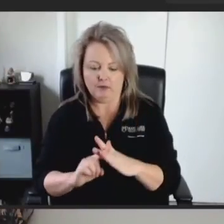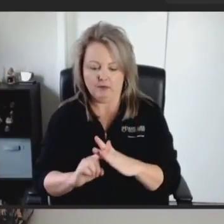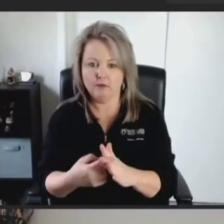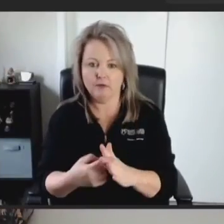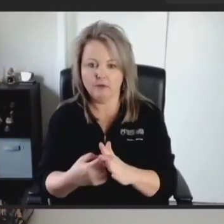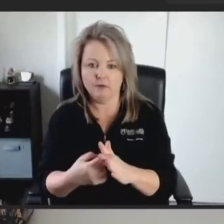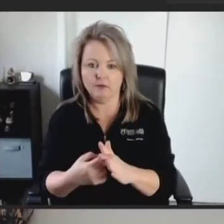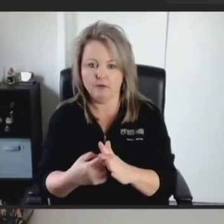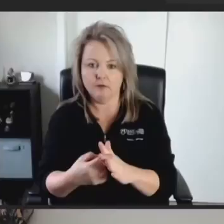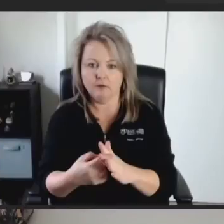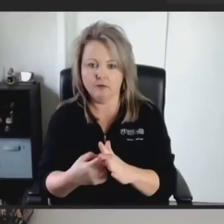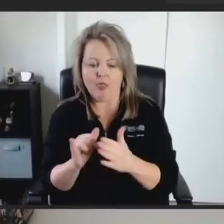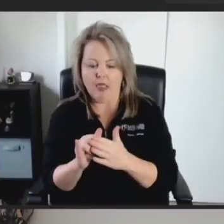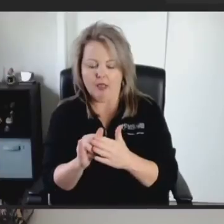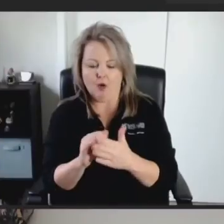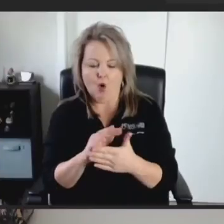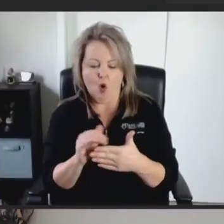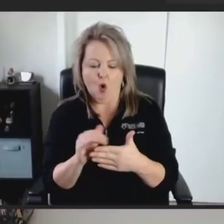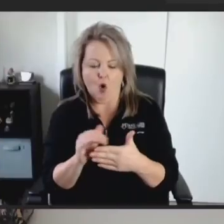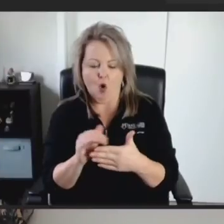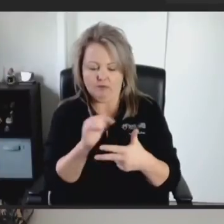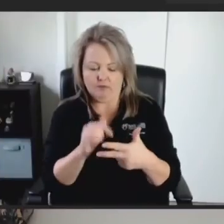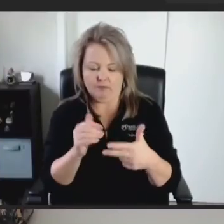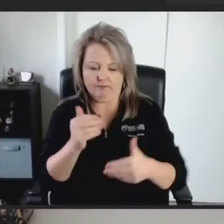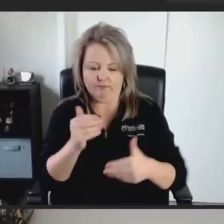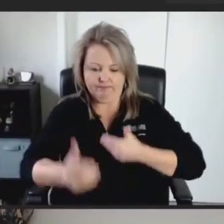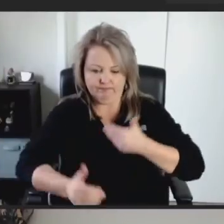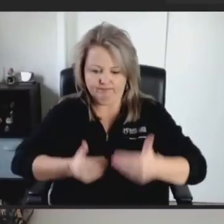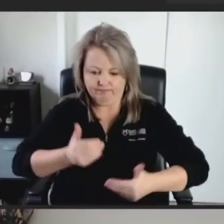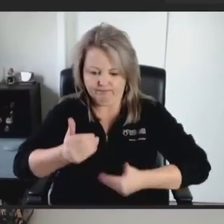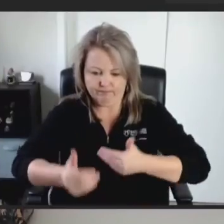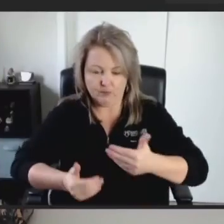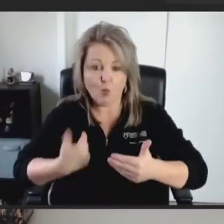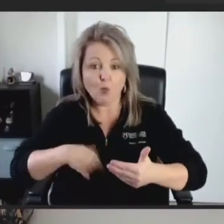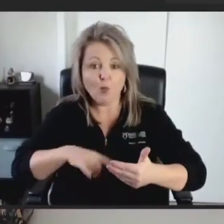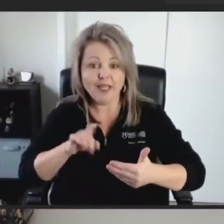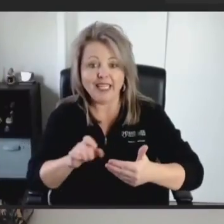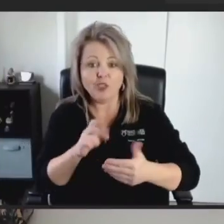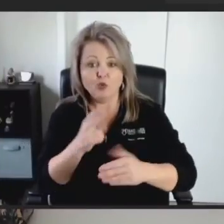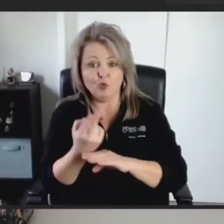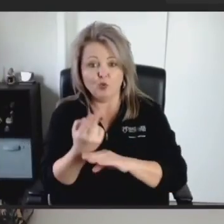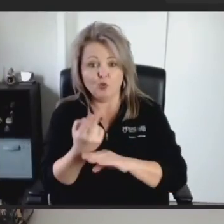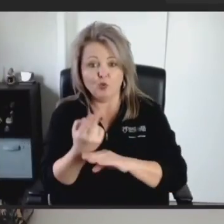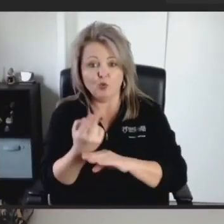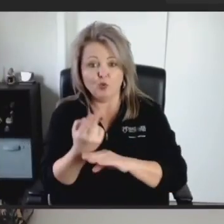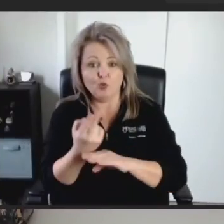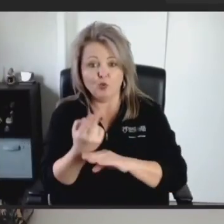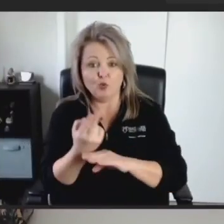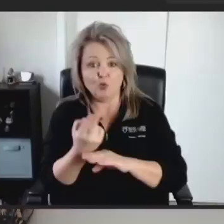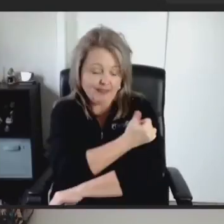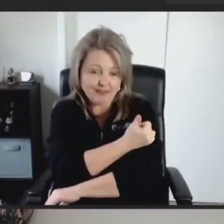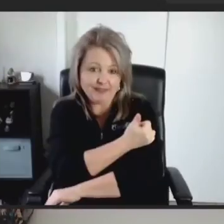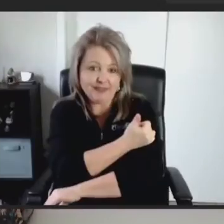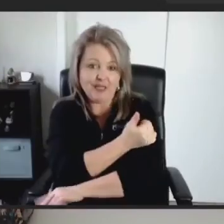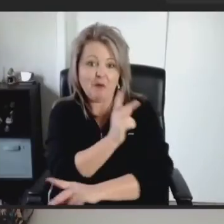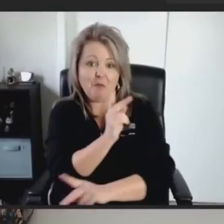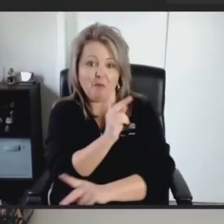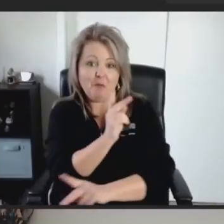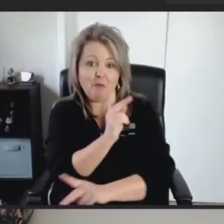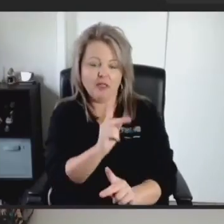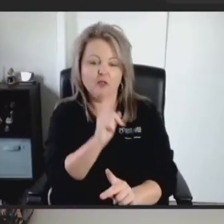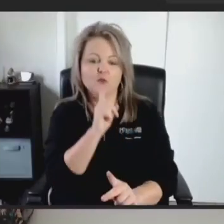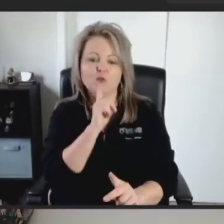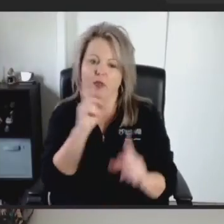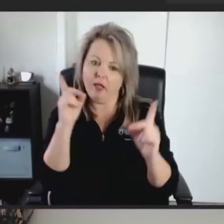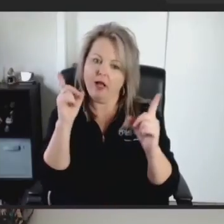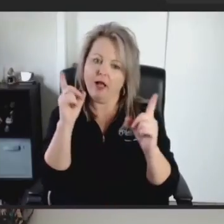and operations that we need to use to actually be able to get vaccine into people's arms is very complex.